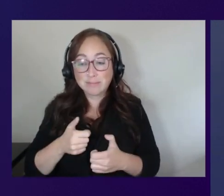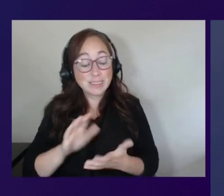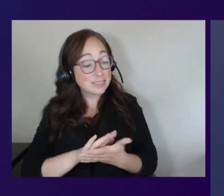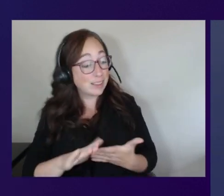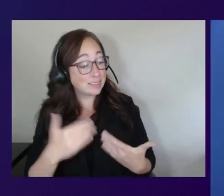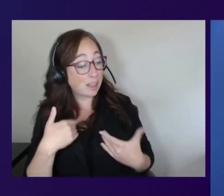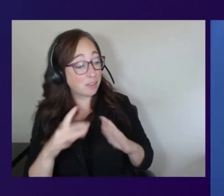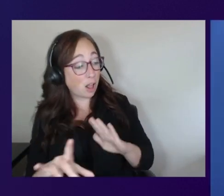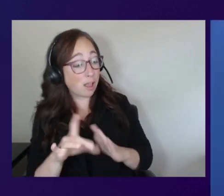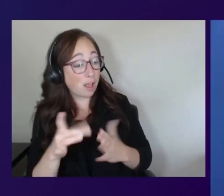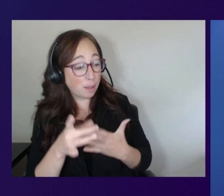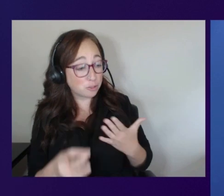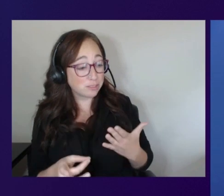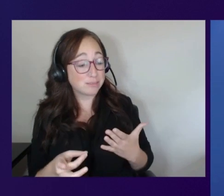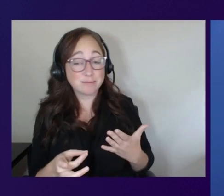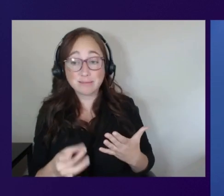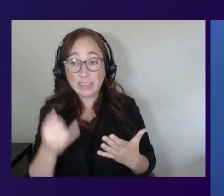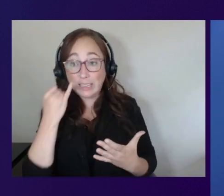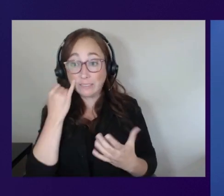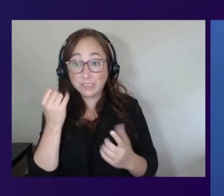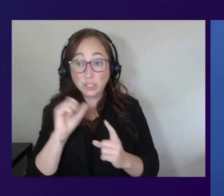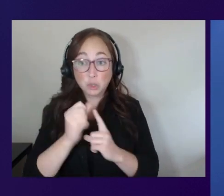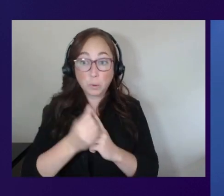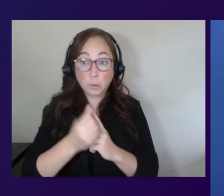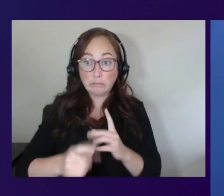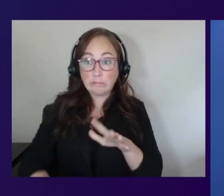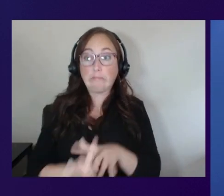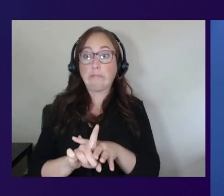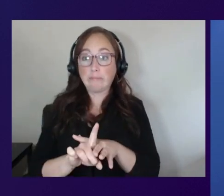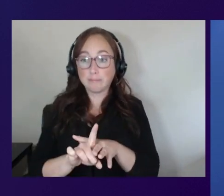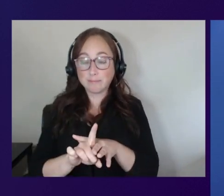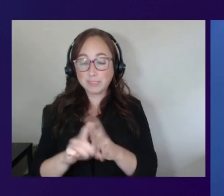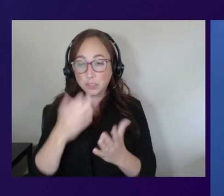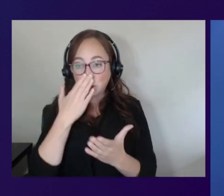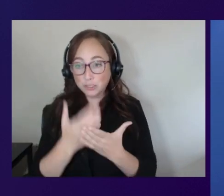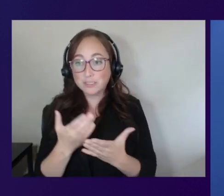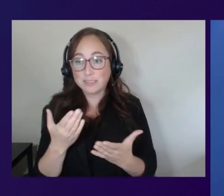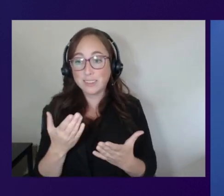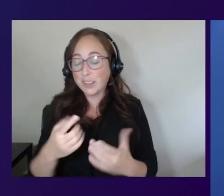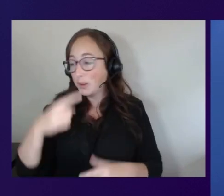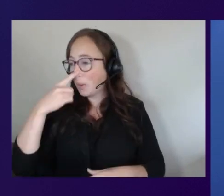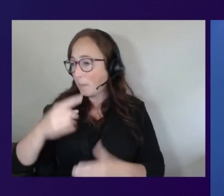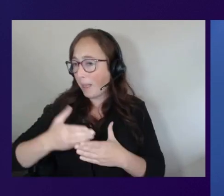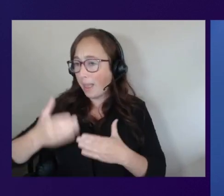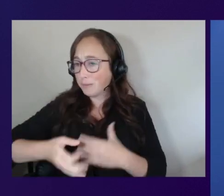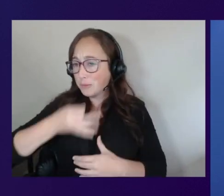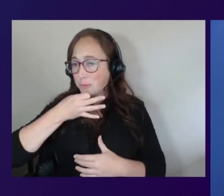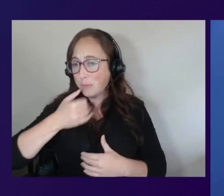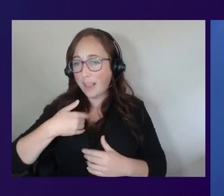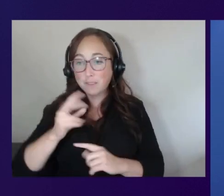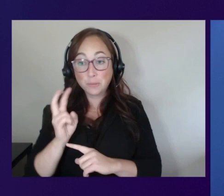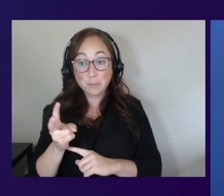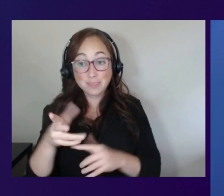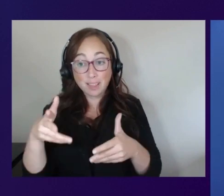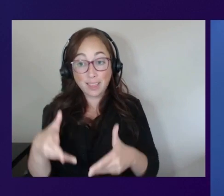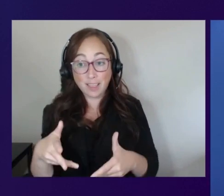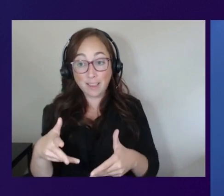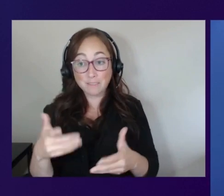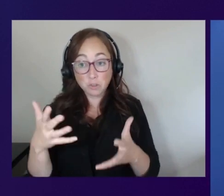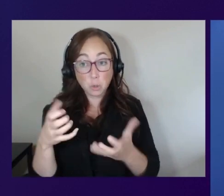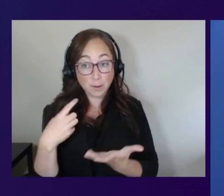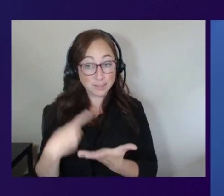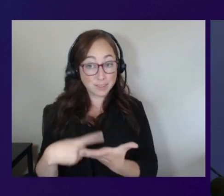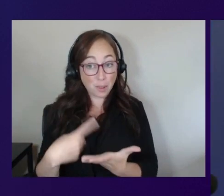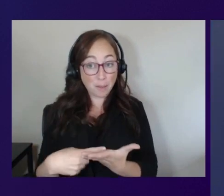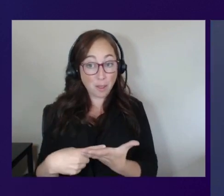certain situations arise. Yeah, that's right. So do you want to wrap up for us here? We've got about 2 minutes left, Ariel. You want to talk about